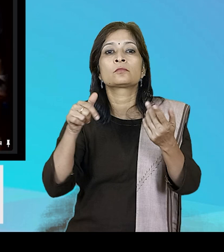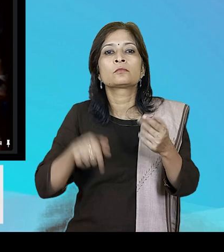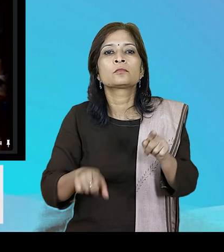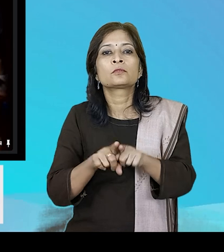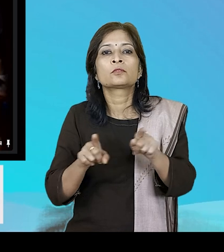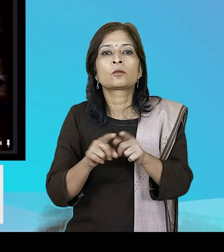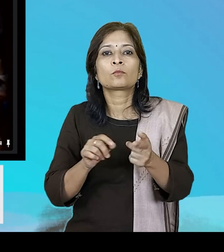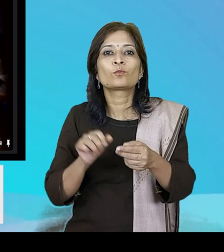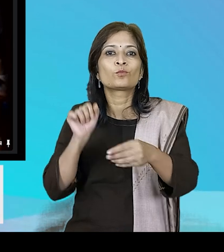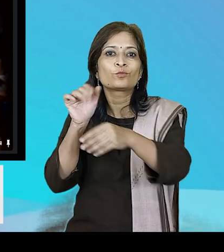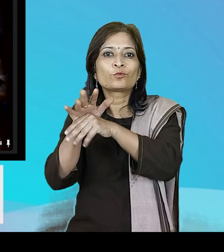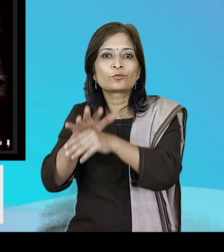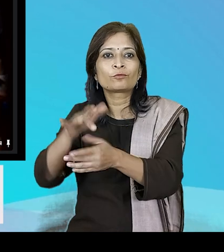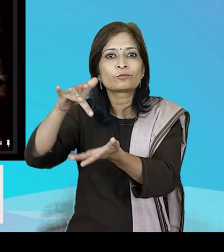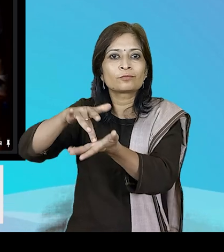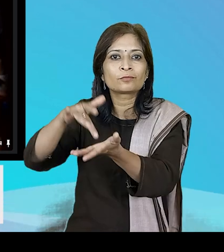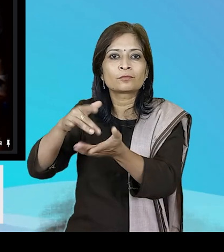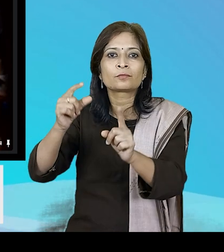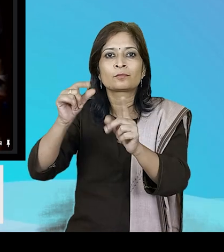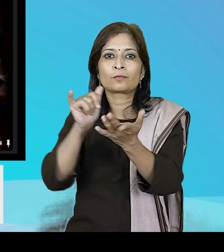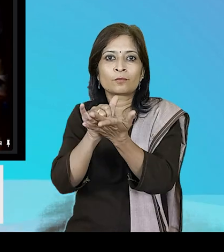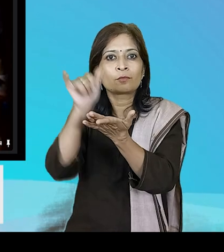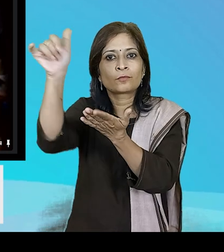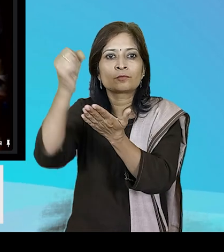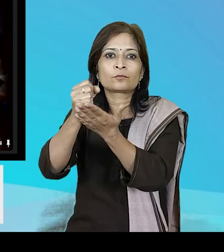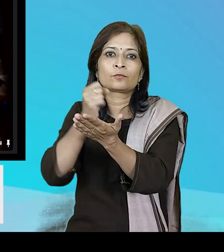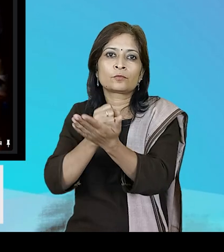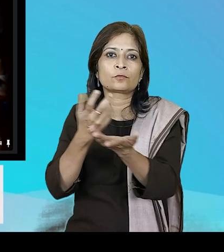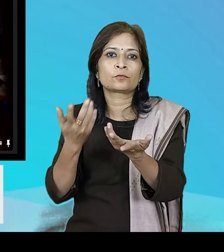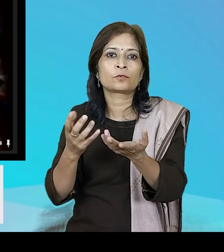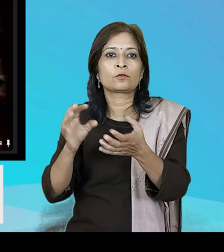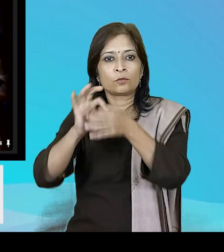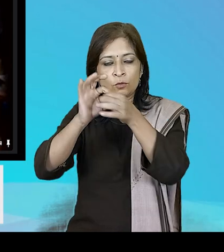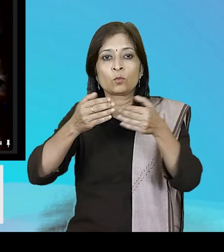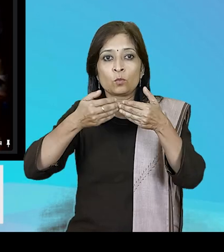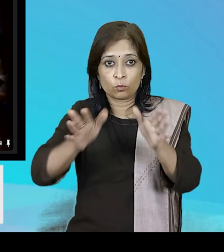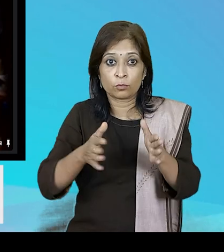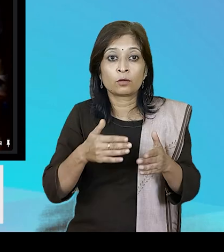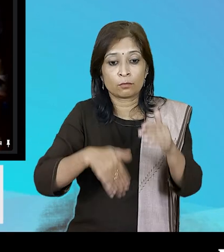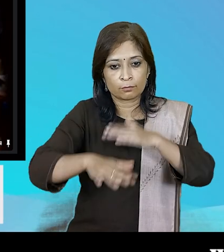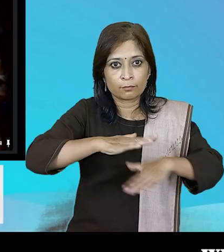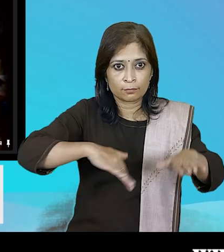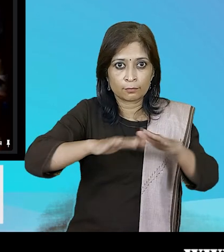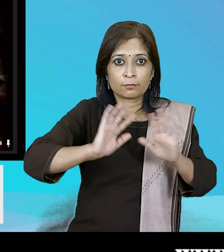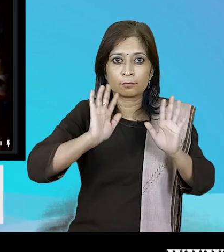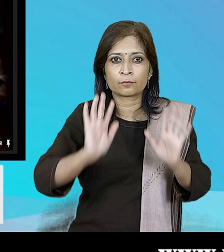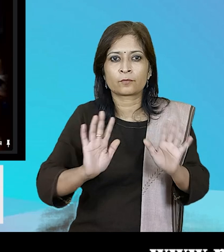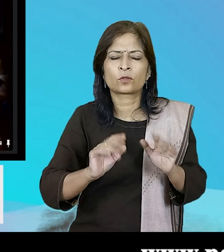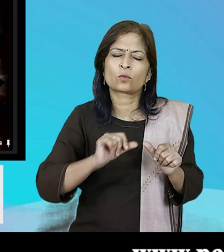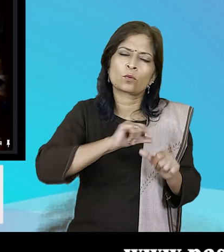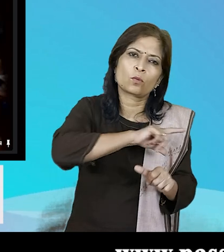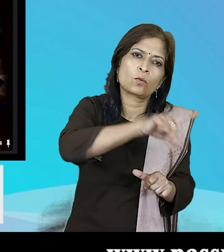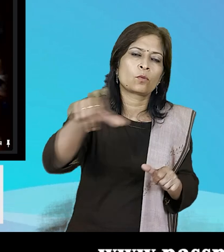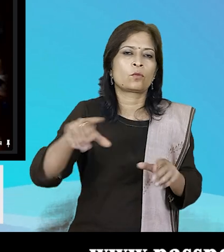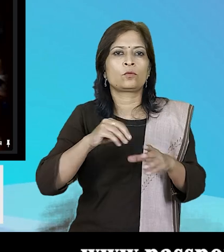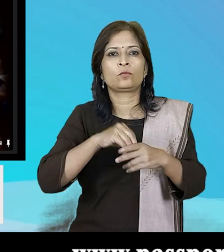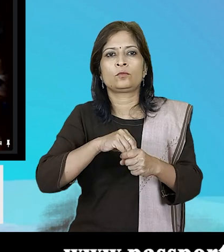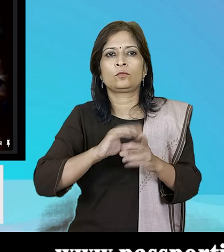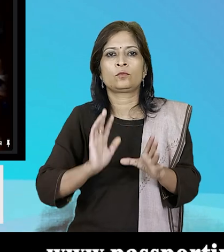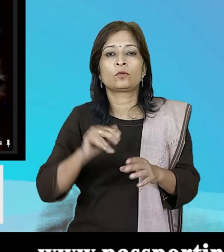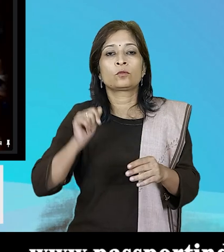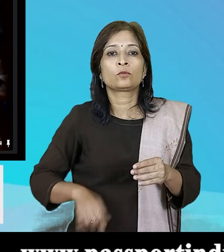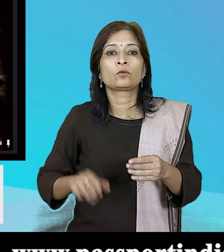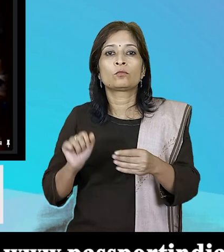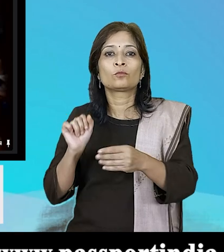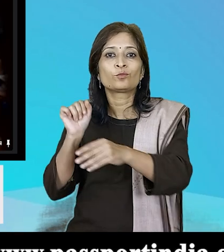a post office passport seva kendra in every parliamentary constituency. What the